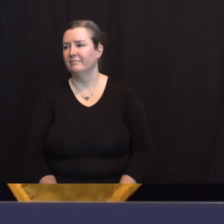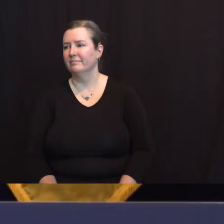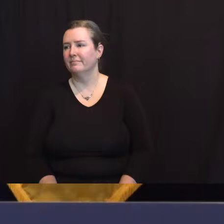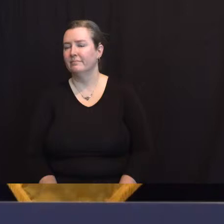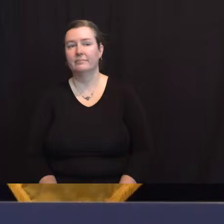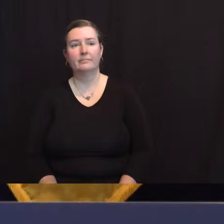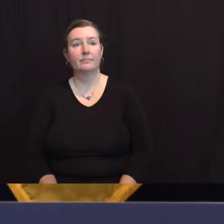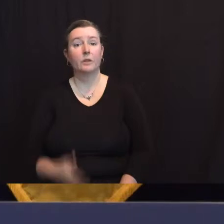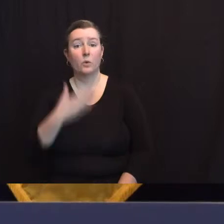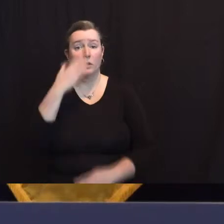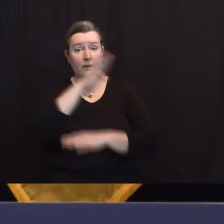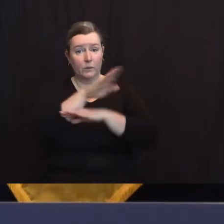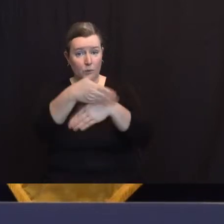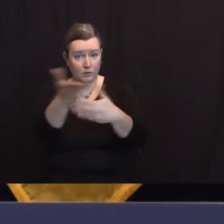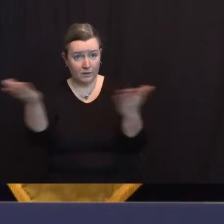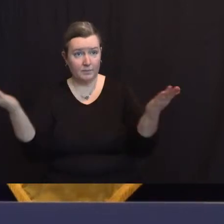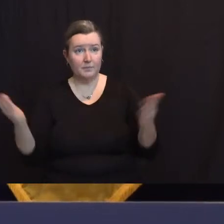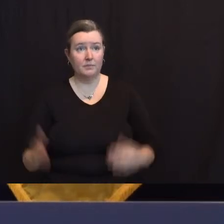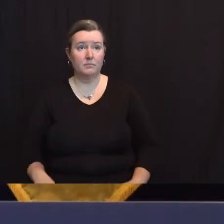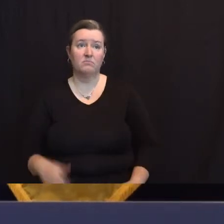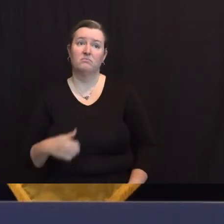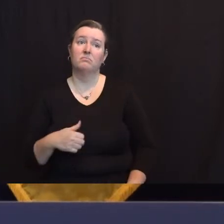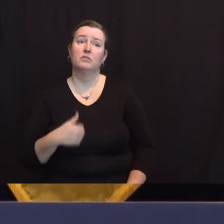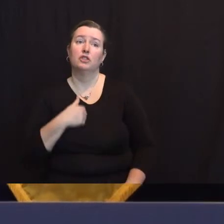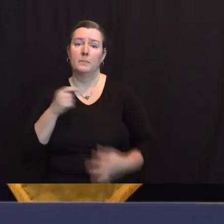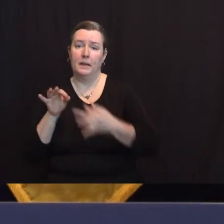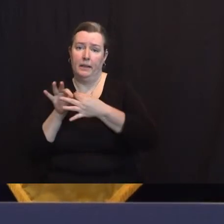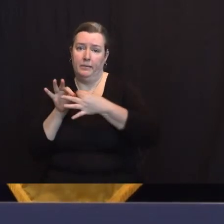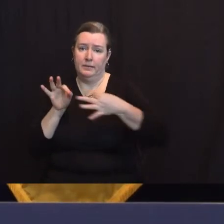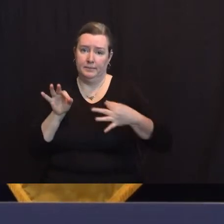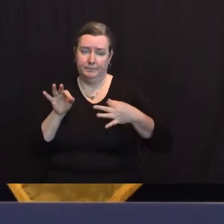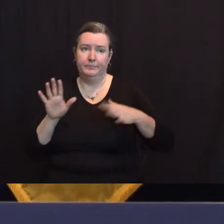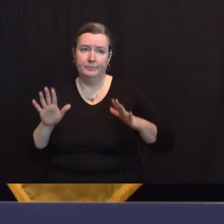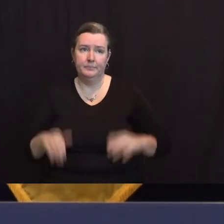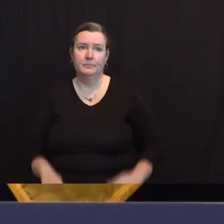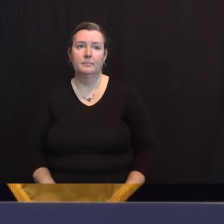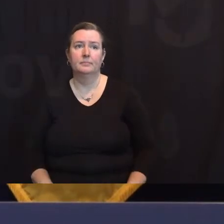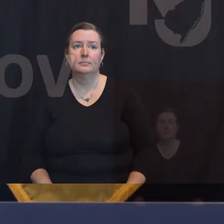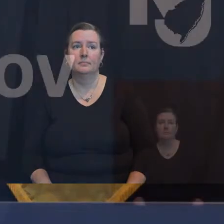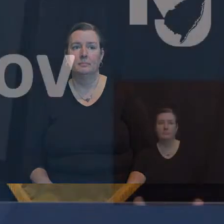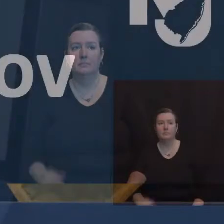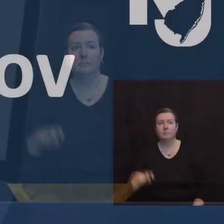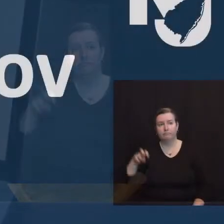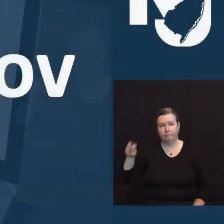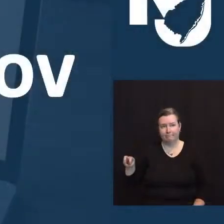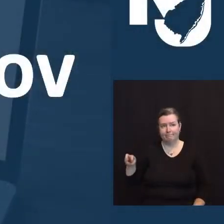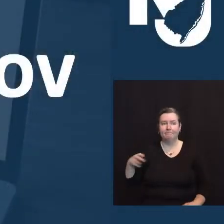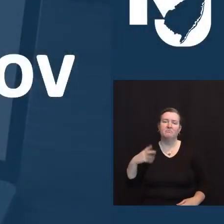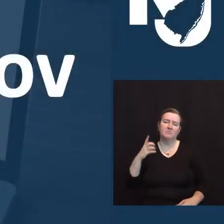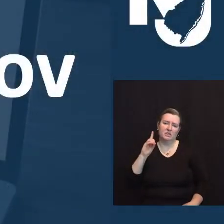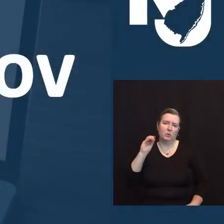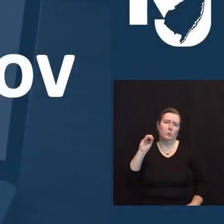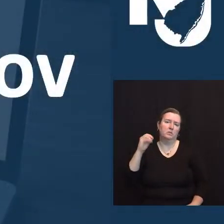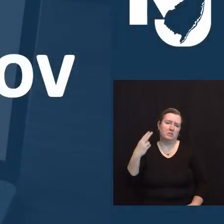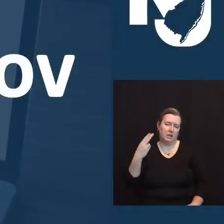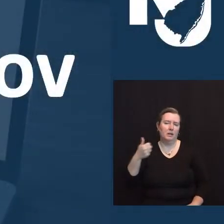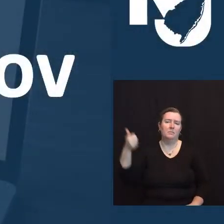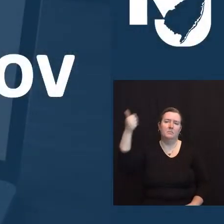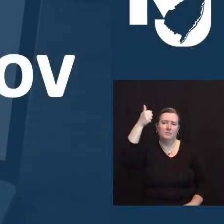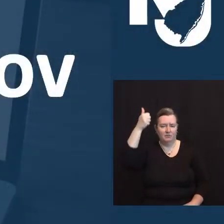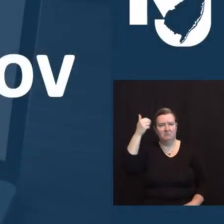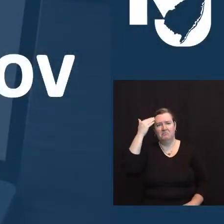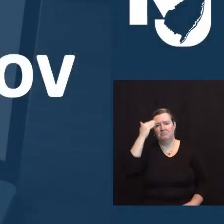Good afternoon. I'm sorry to be a couple minutes behind. I am joined by the woman to my right, who needs no introduction, the Commissioner of the Department of Health, Judy